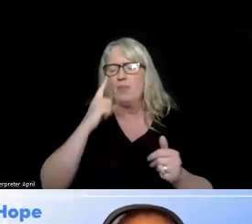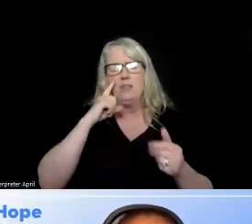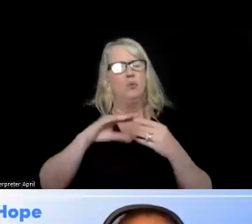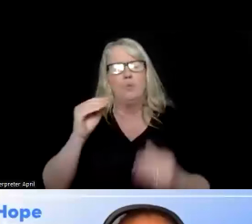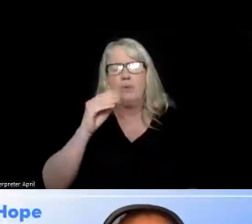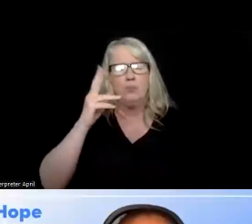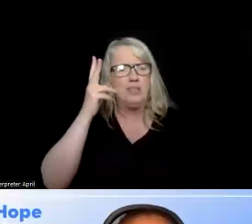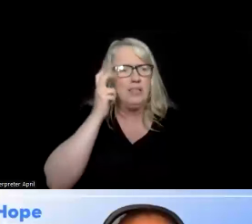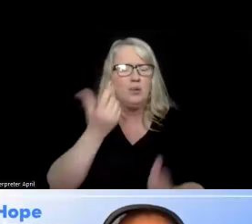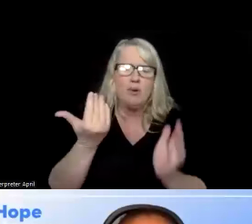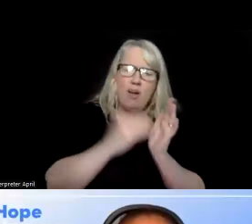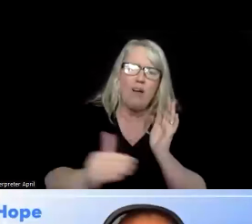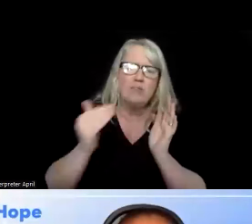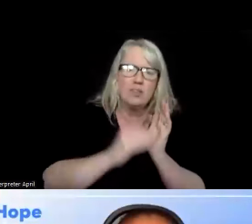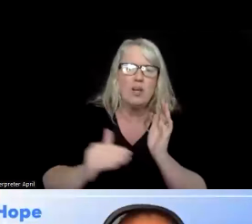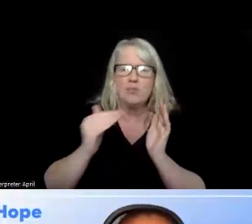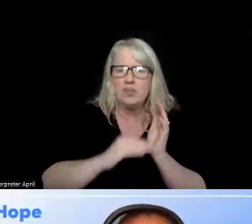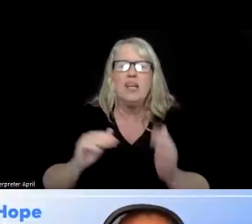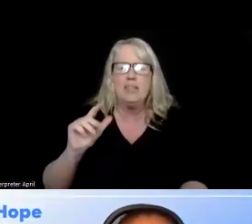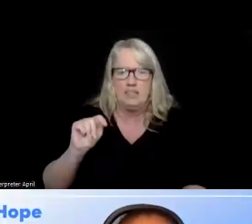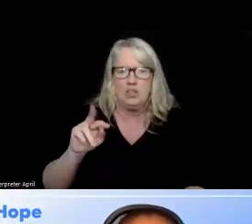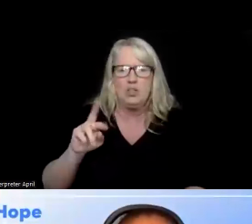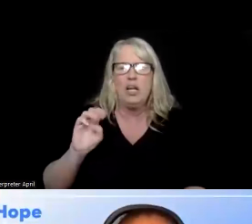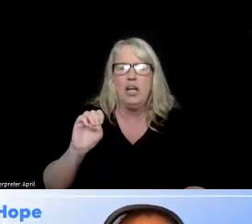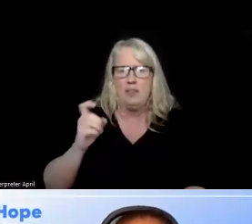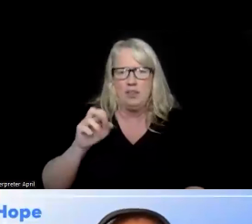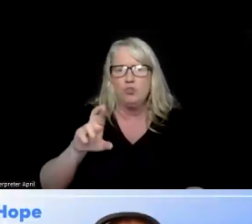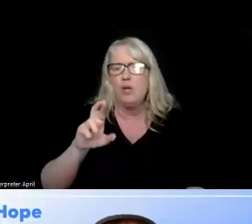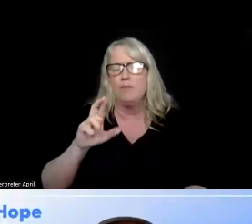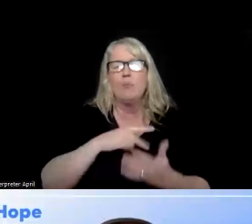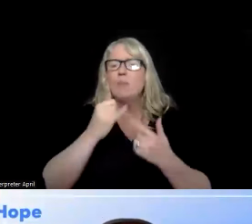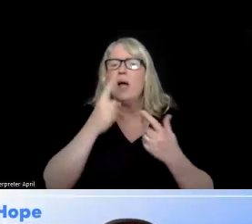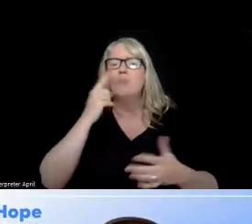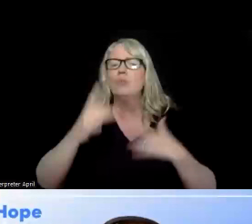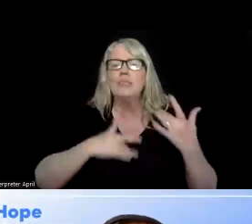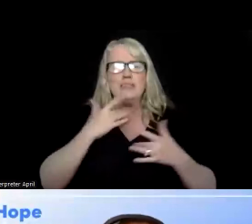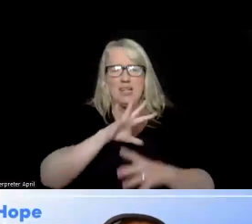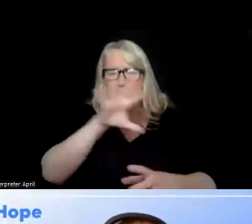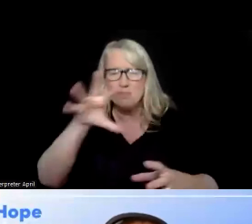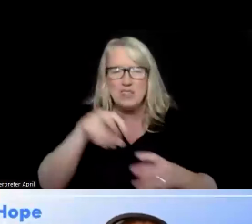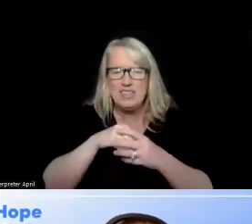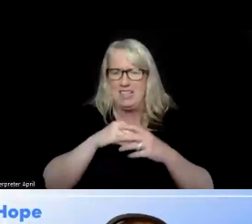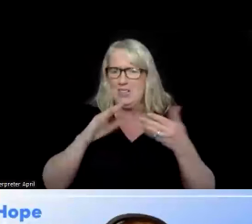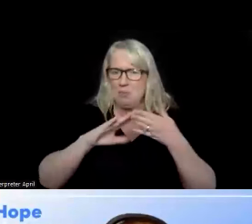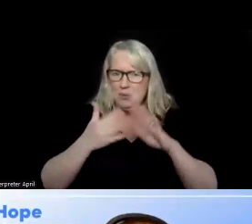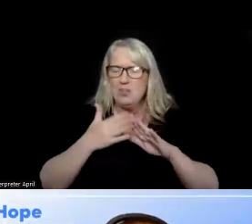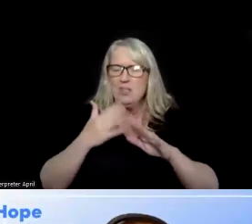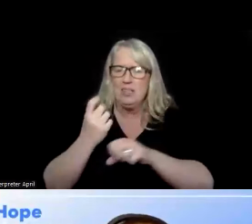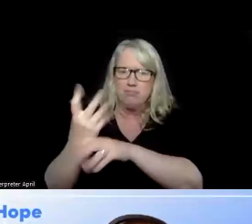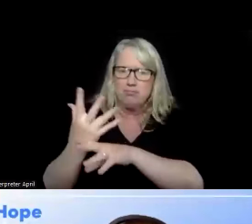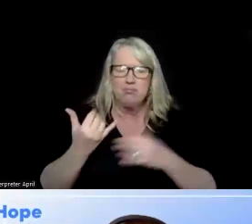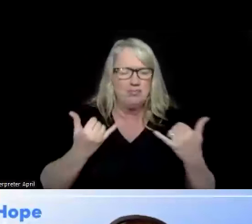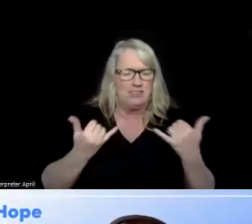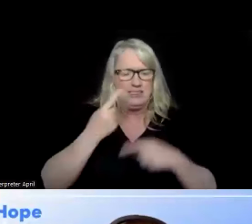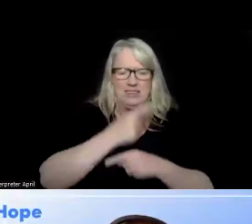often here at the Trevor Project. But I'm really excited to be in virtual community with you all and to be a part of this conversation today. We'll